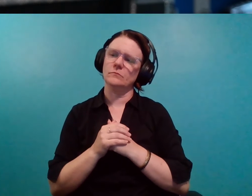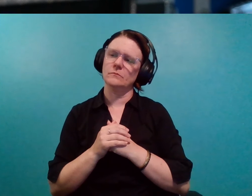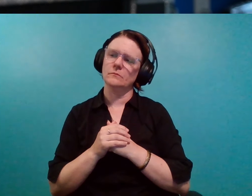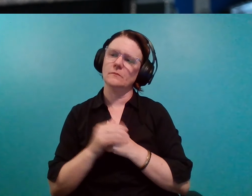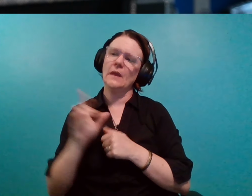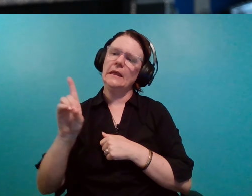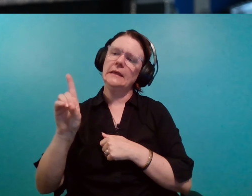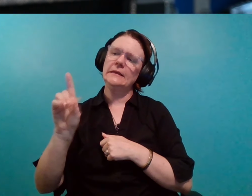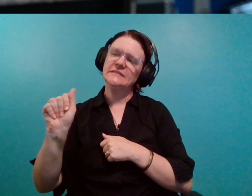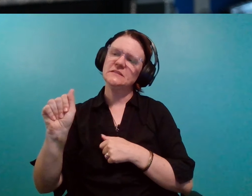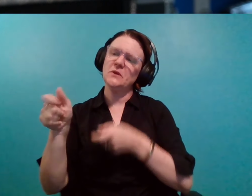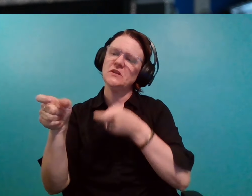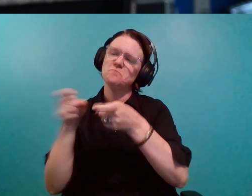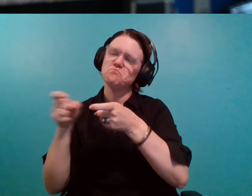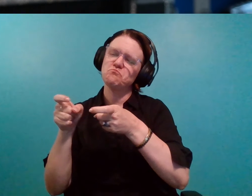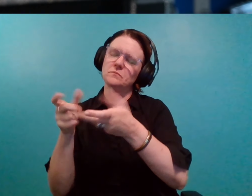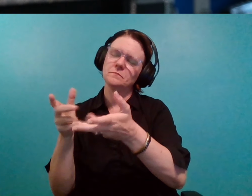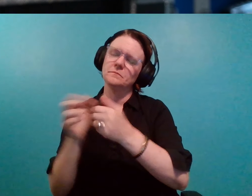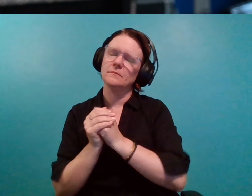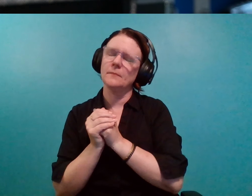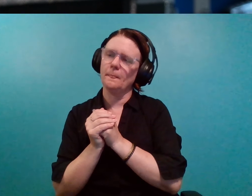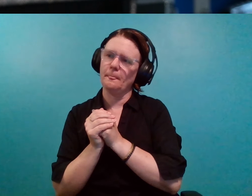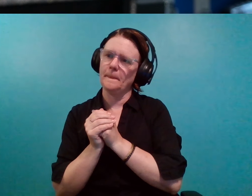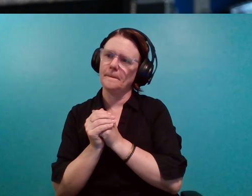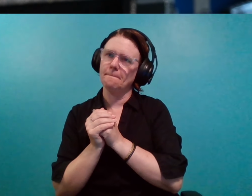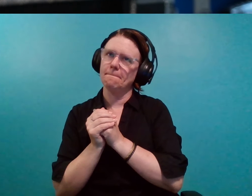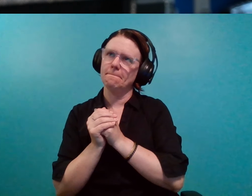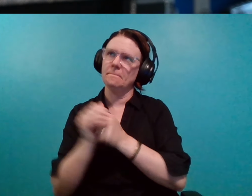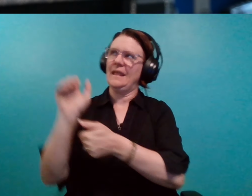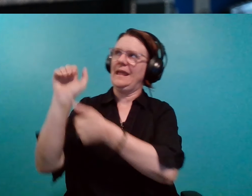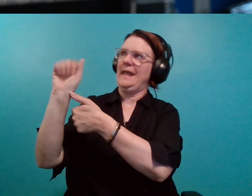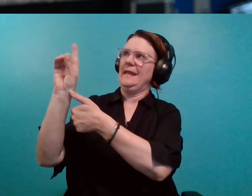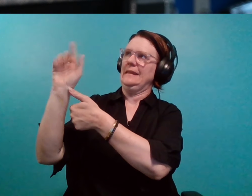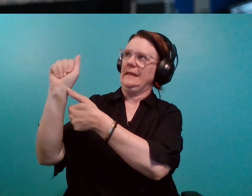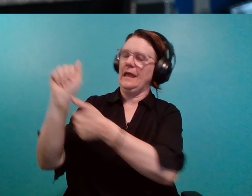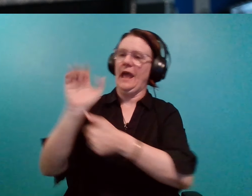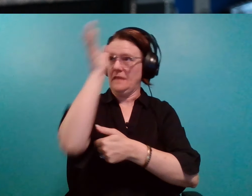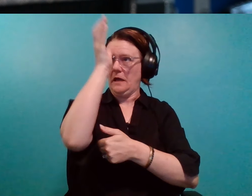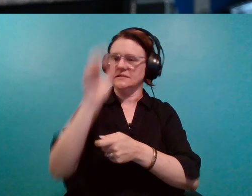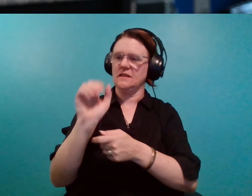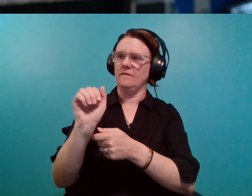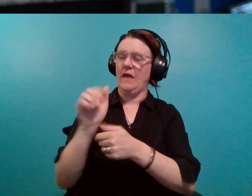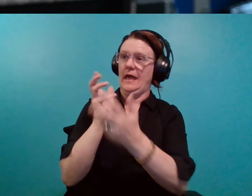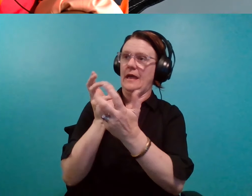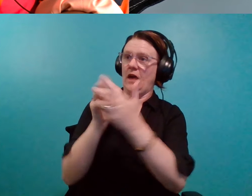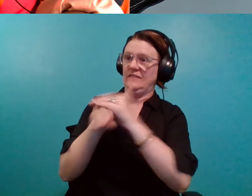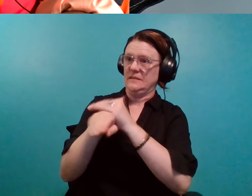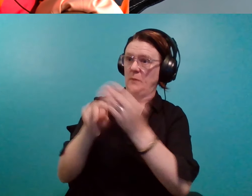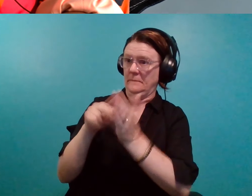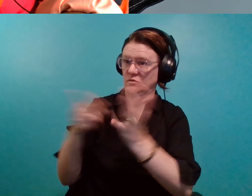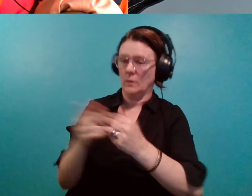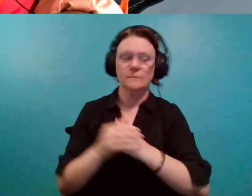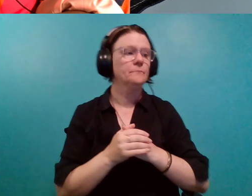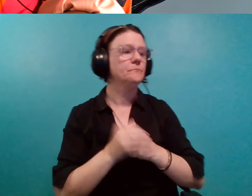of managing your disability and dealing with your disability? What does the ADA and accessibility mean to you? I have a button